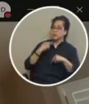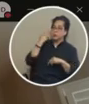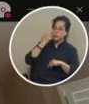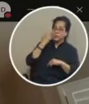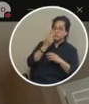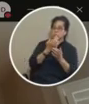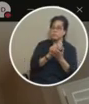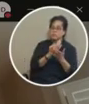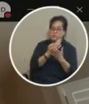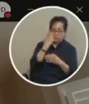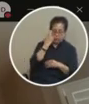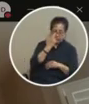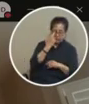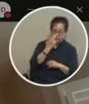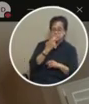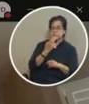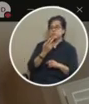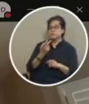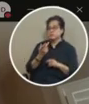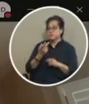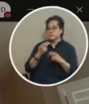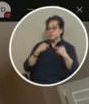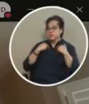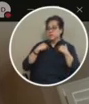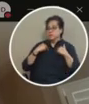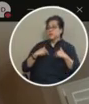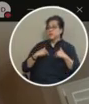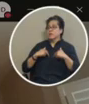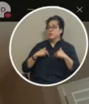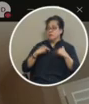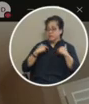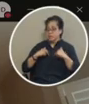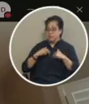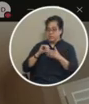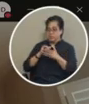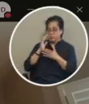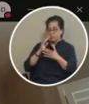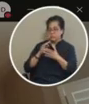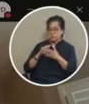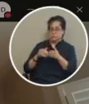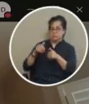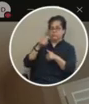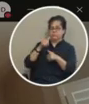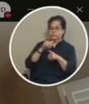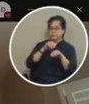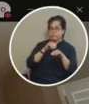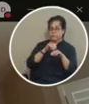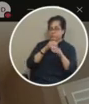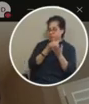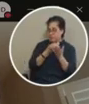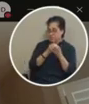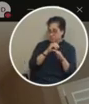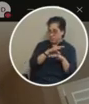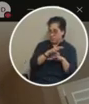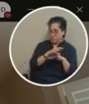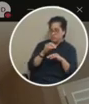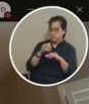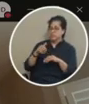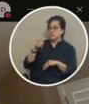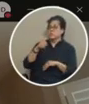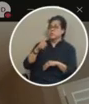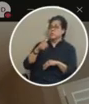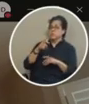or financial reasons. The health will precipitate financial impacts because if the health reasons